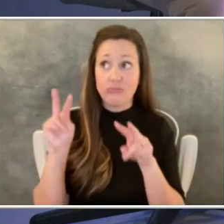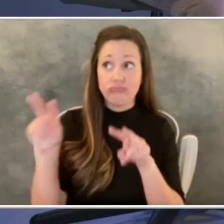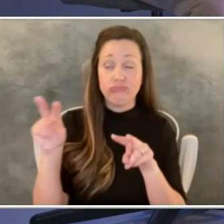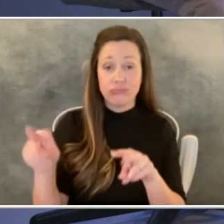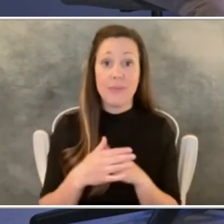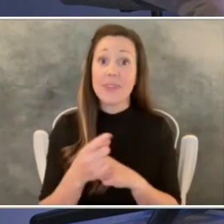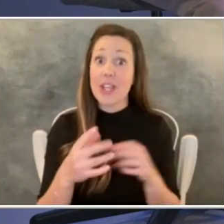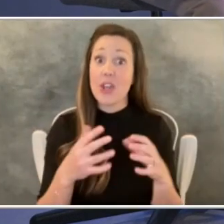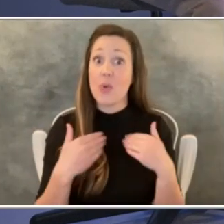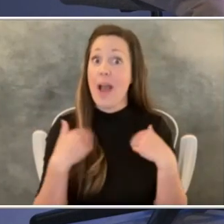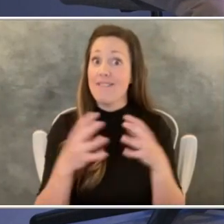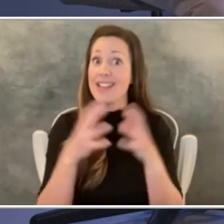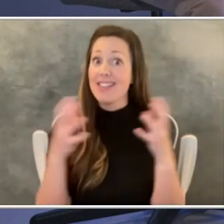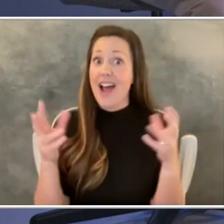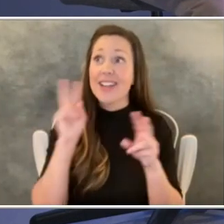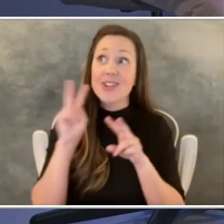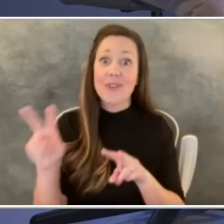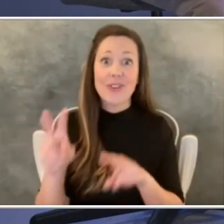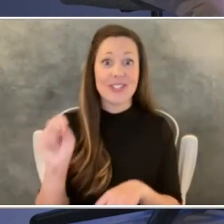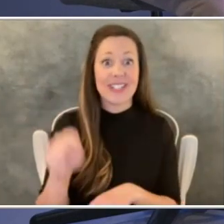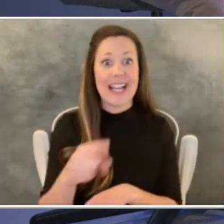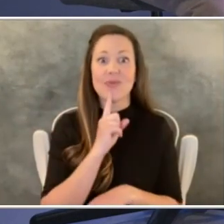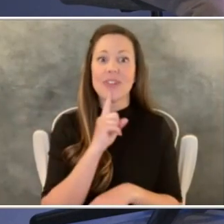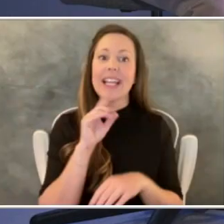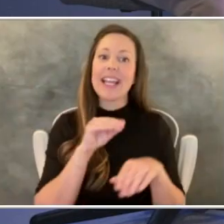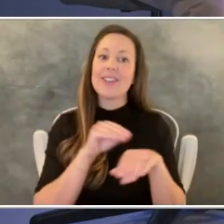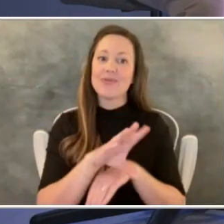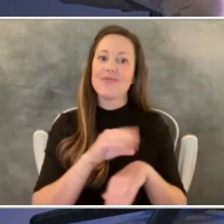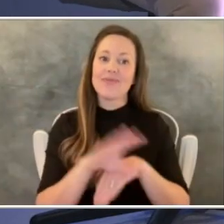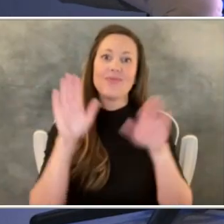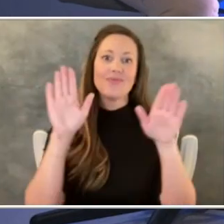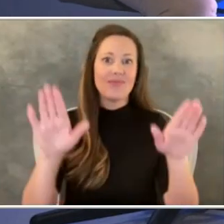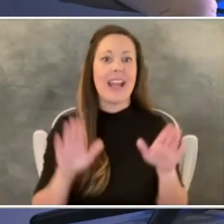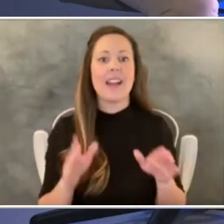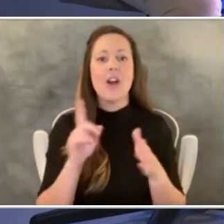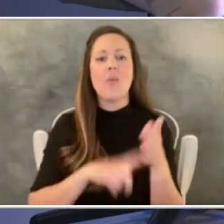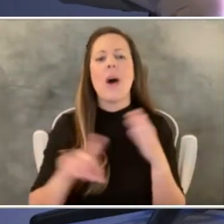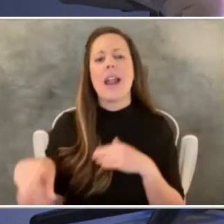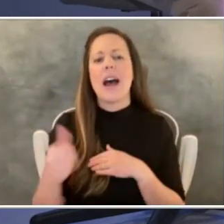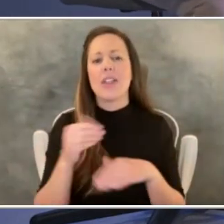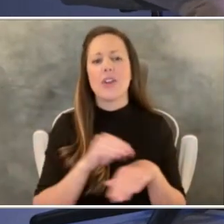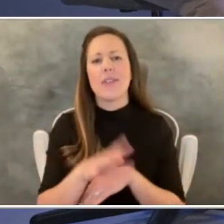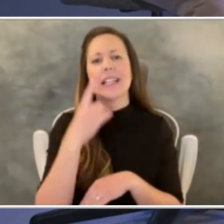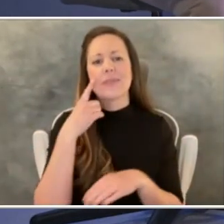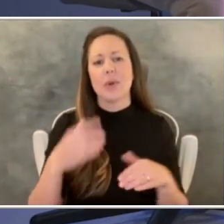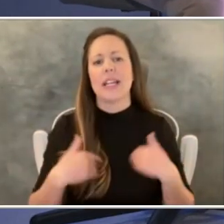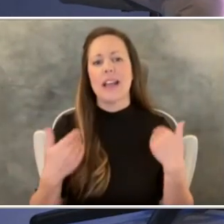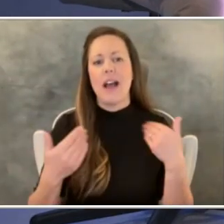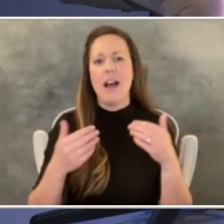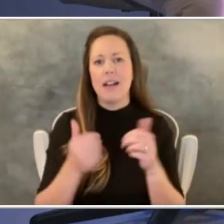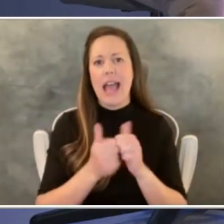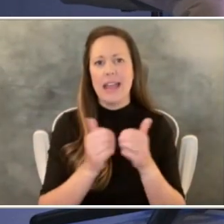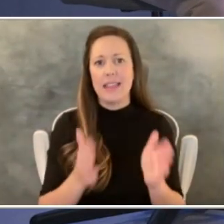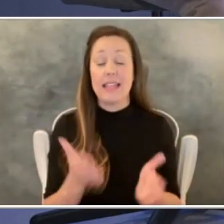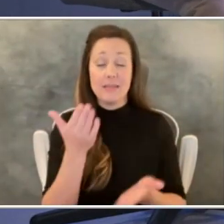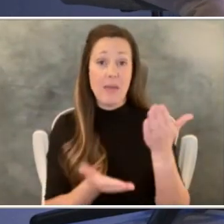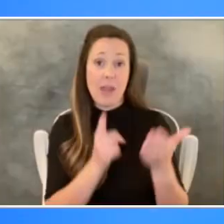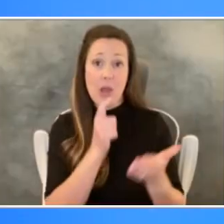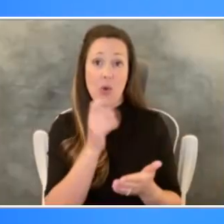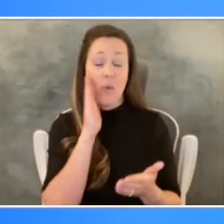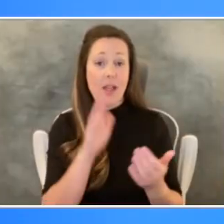forward to. You just gave some great advice, but what other advice do you have for maybe young athletes who might face a setback? I